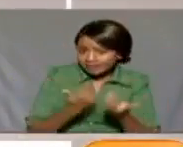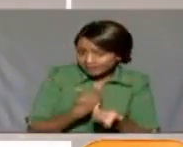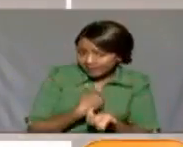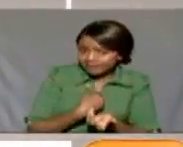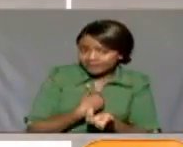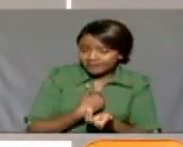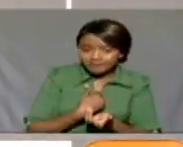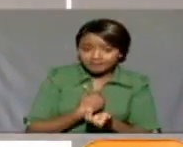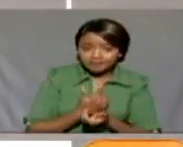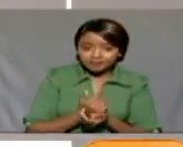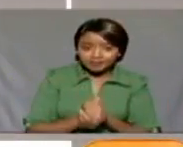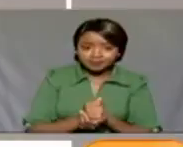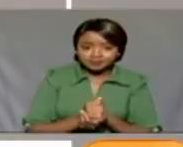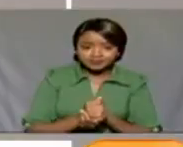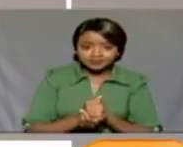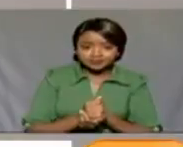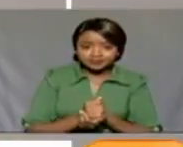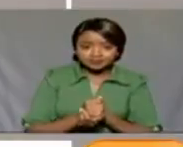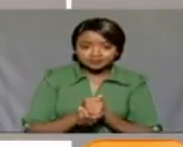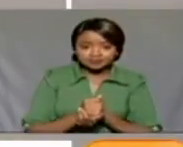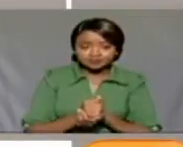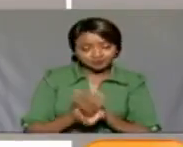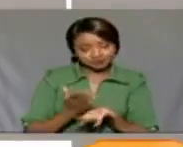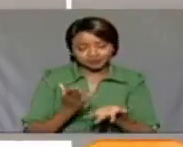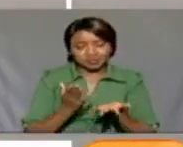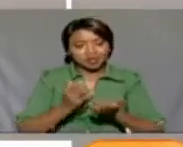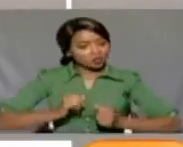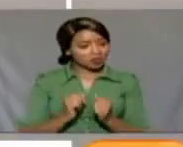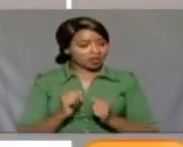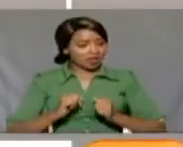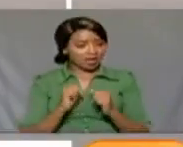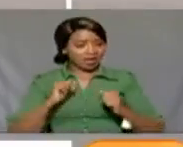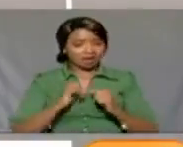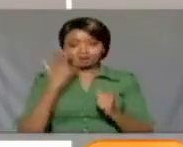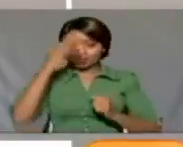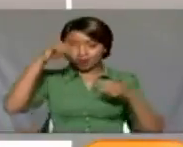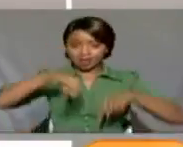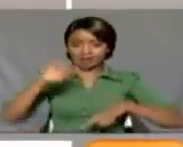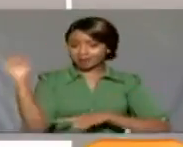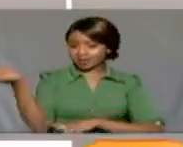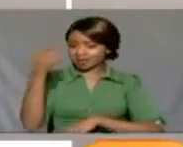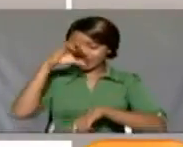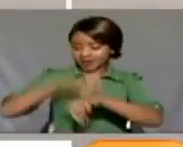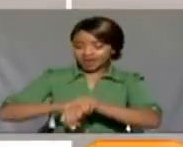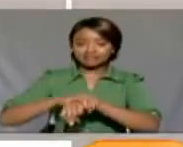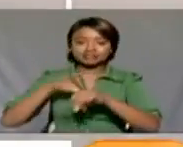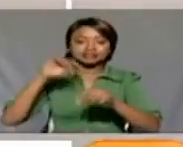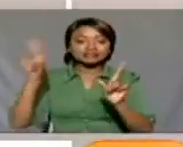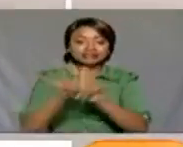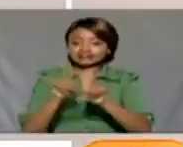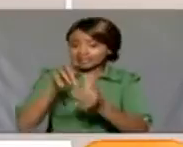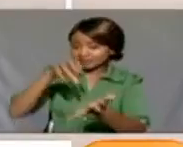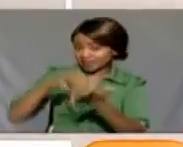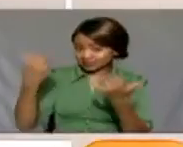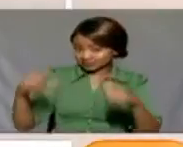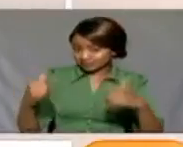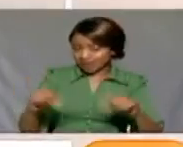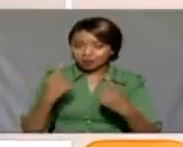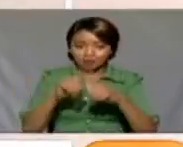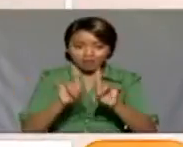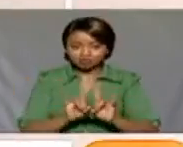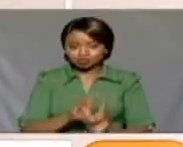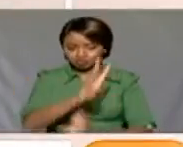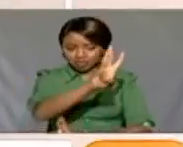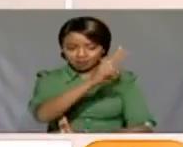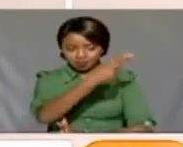the first thing to say is that we haven't had any case reported in Kenya yet. And the World Health Organization has referred to countries as Kenya that